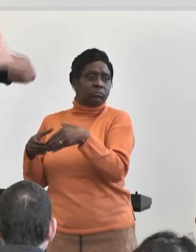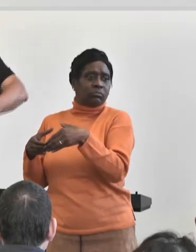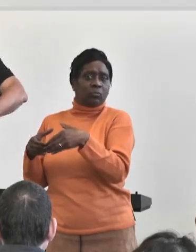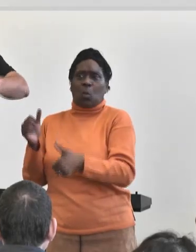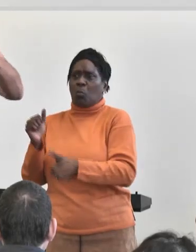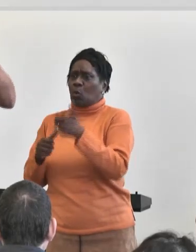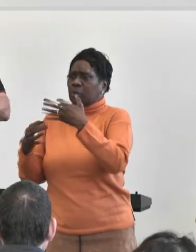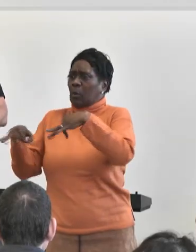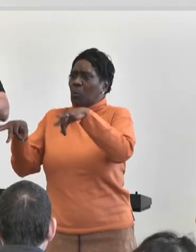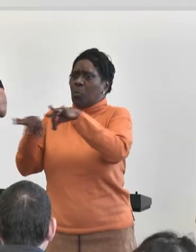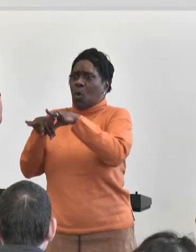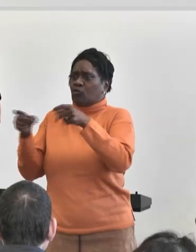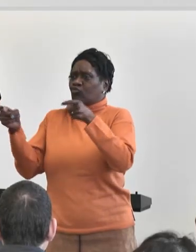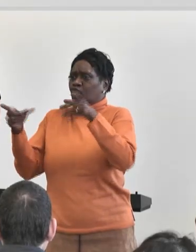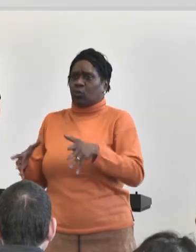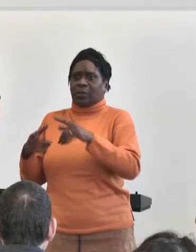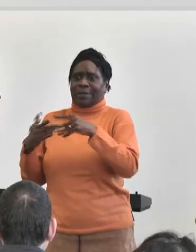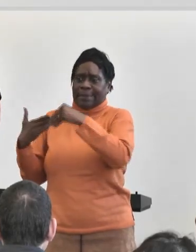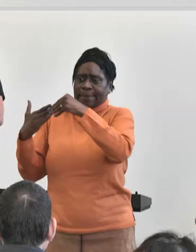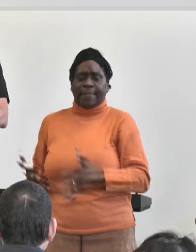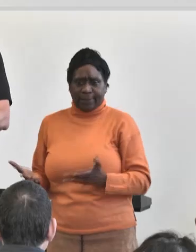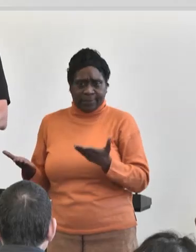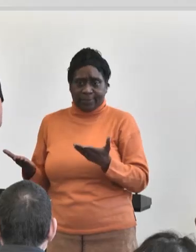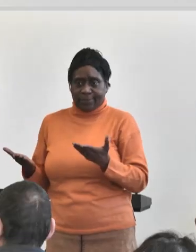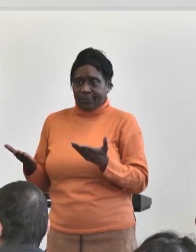most important rulers and leaders